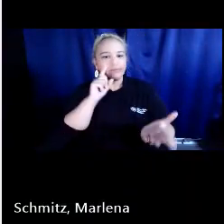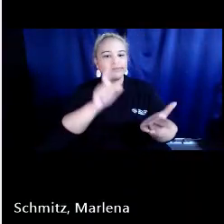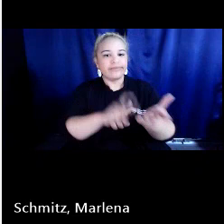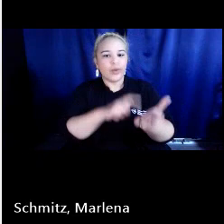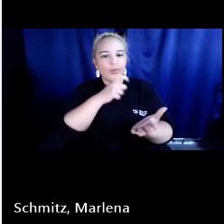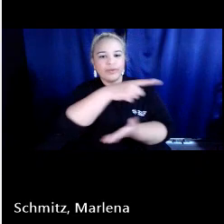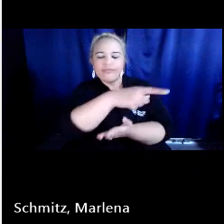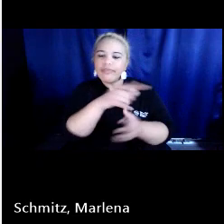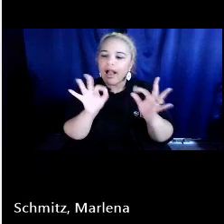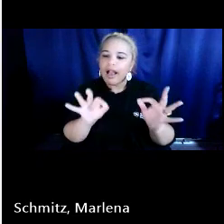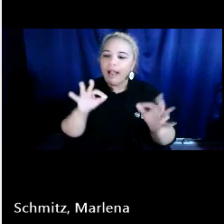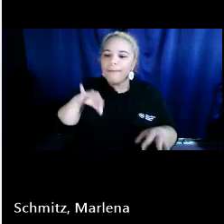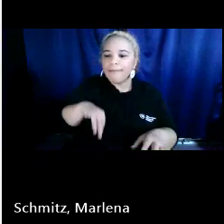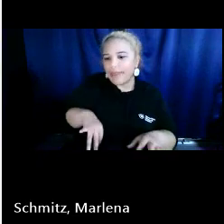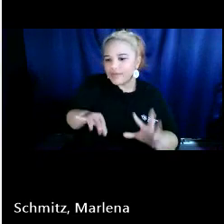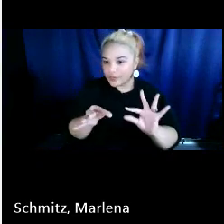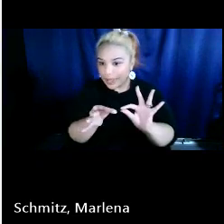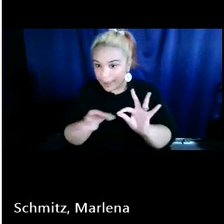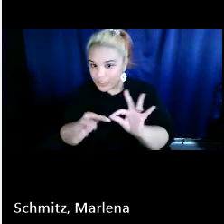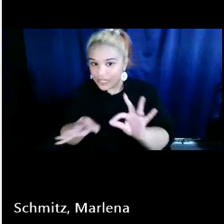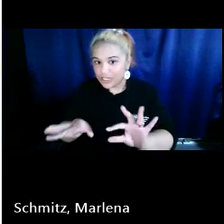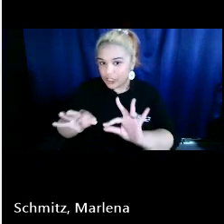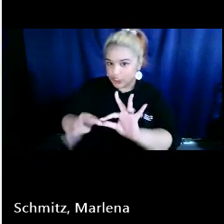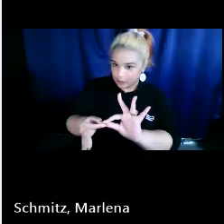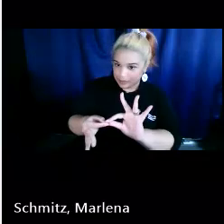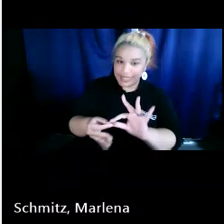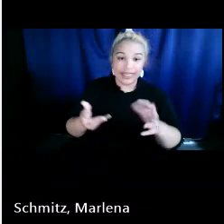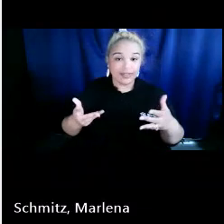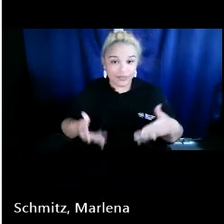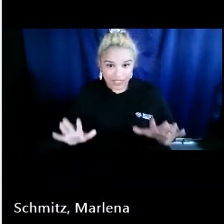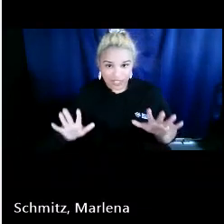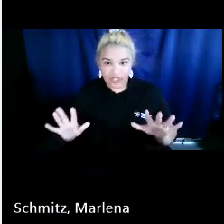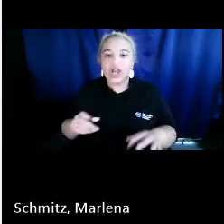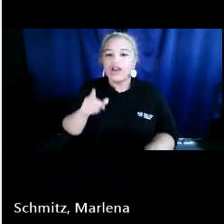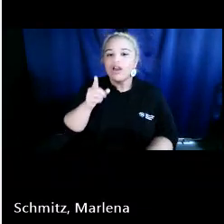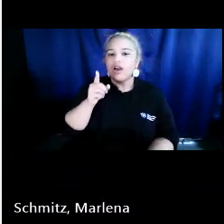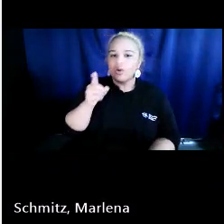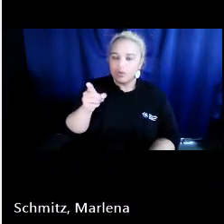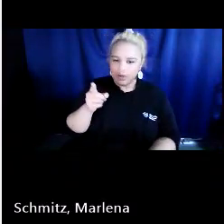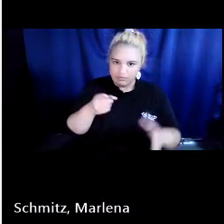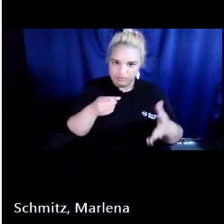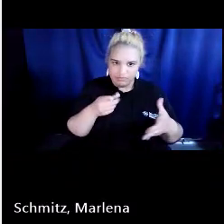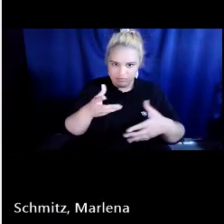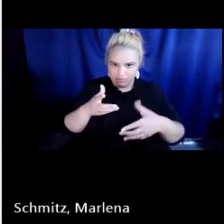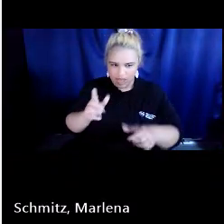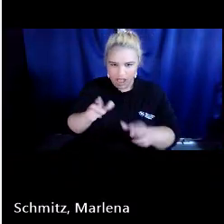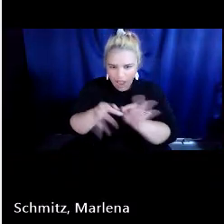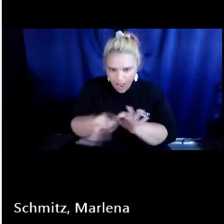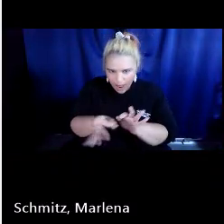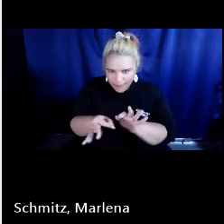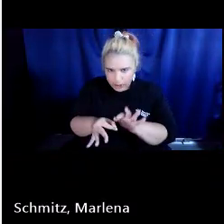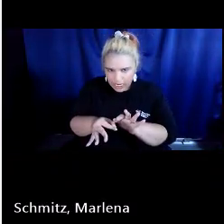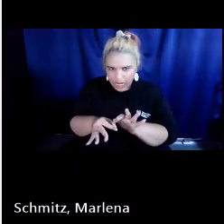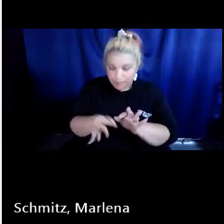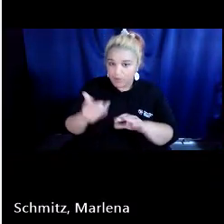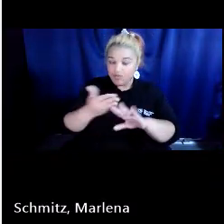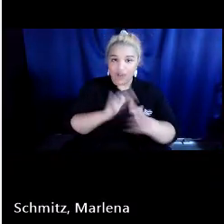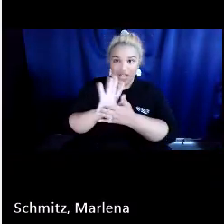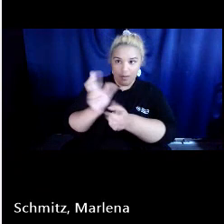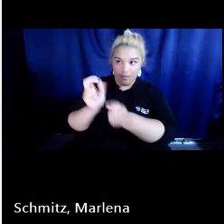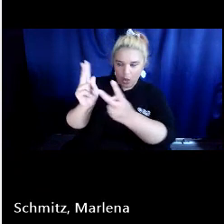our on-demand library. We also include a reasonable accommodation statement in our invitation to the webinar. So if attendees need